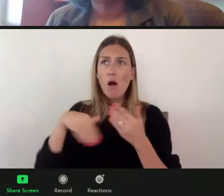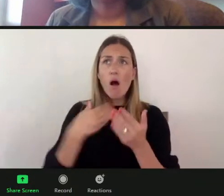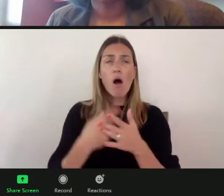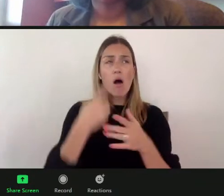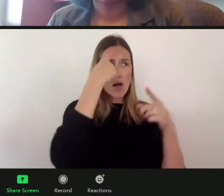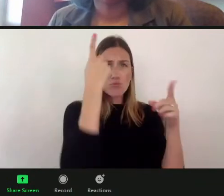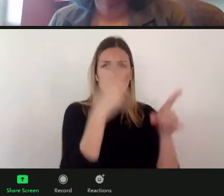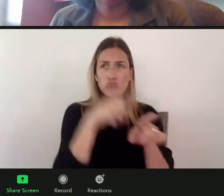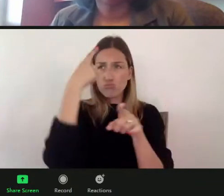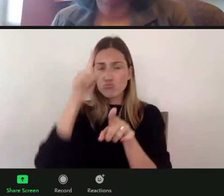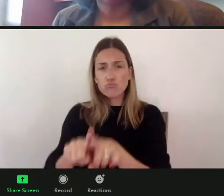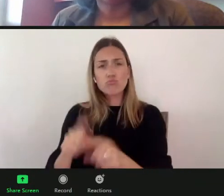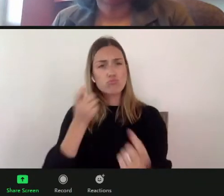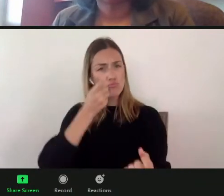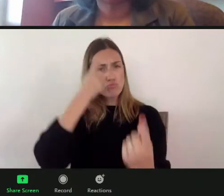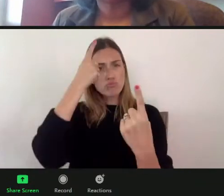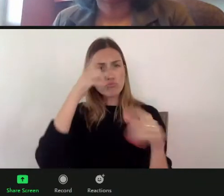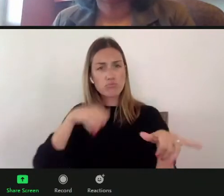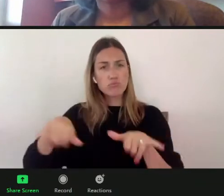page.